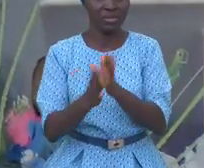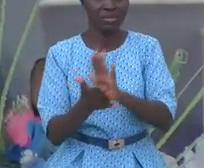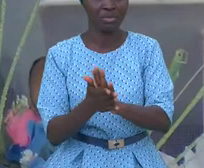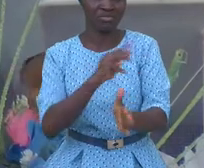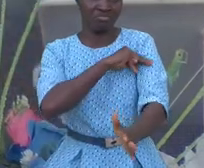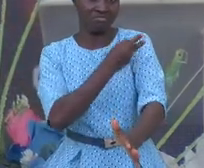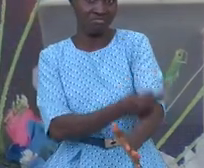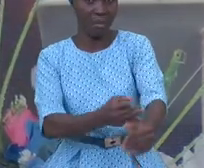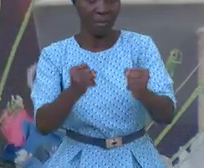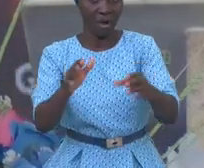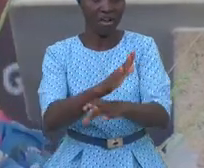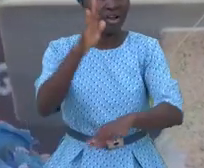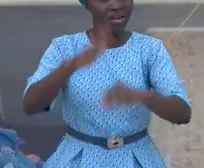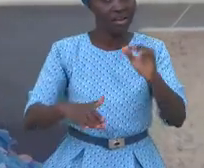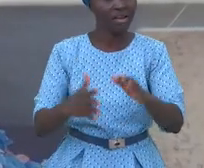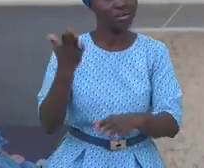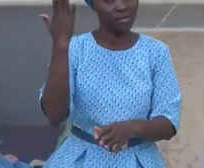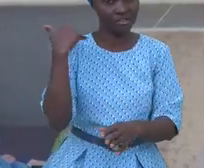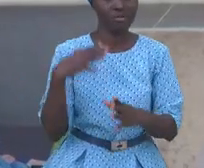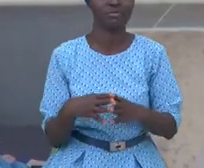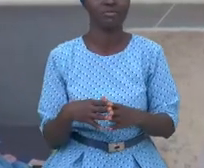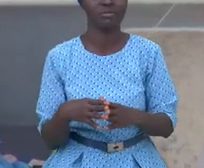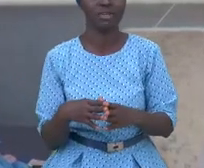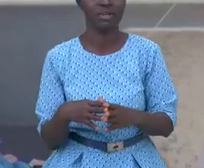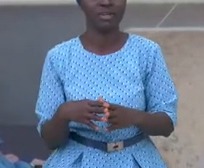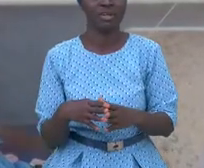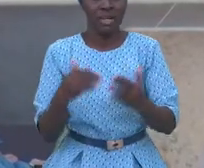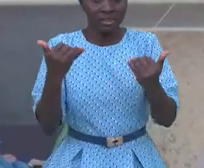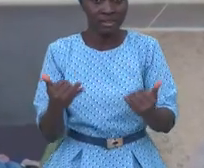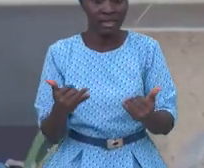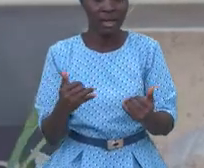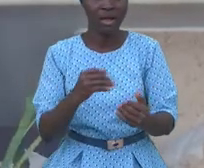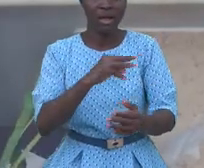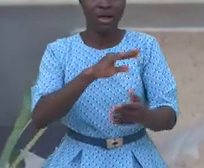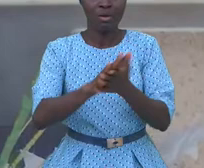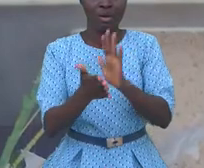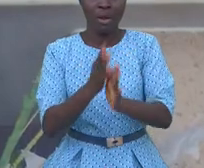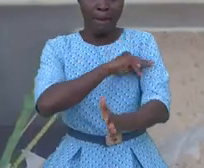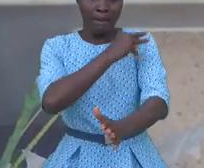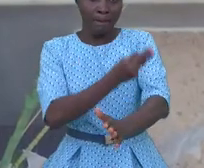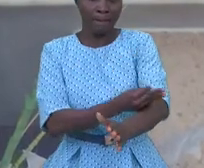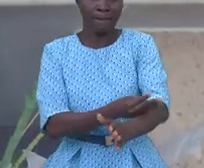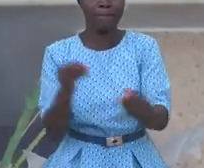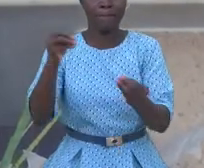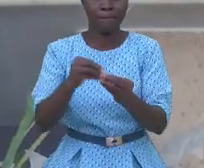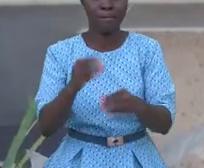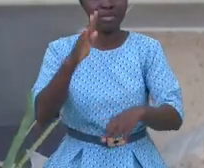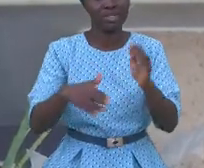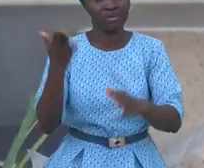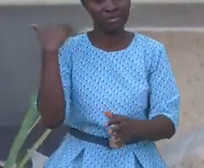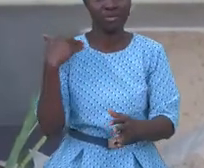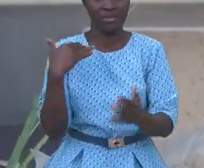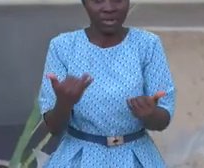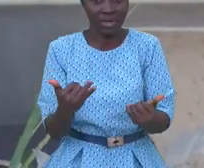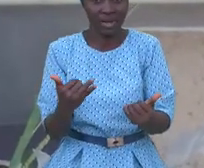he used to be. He was mighty before, but now is mightier, and with all his strength he could see